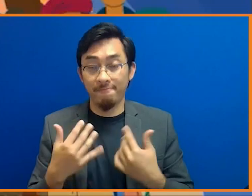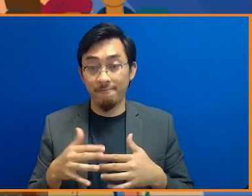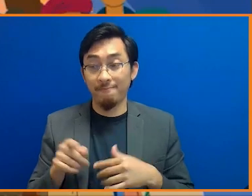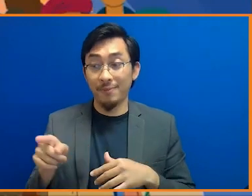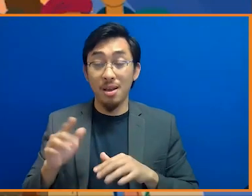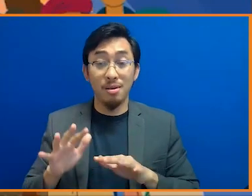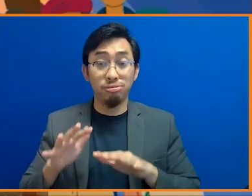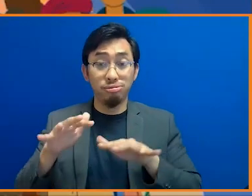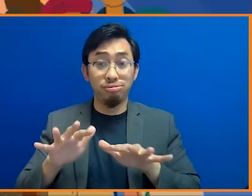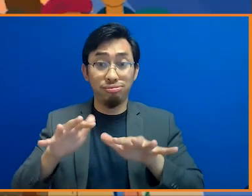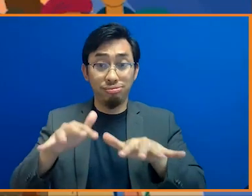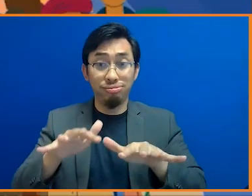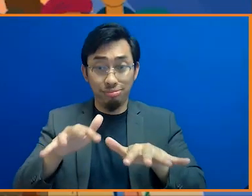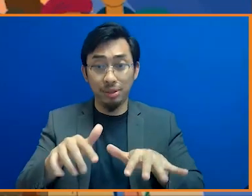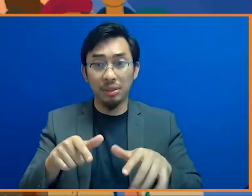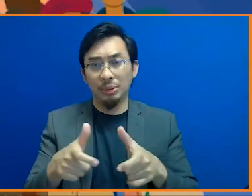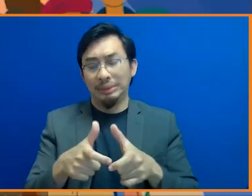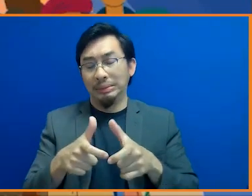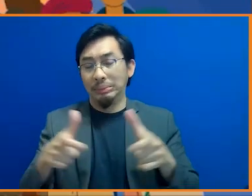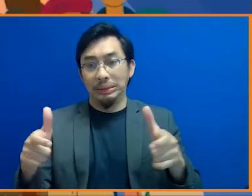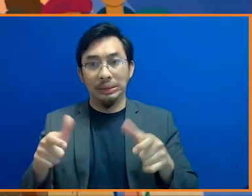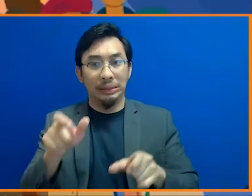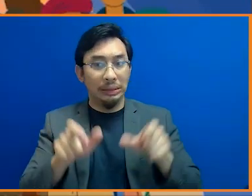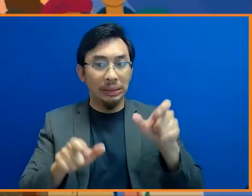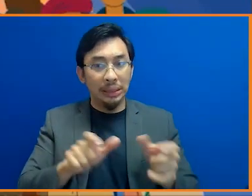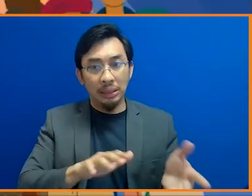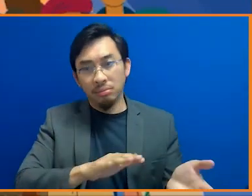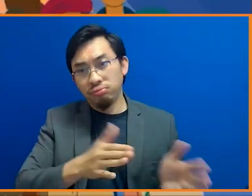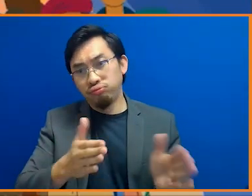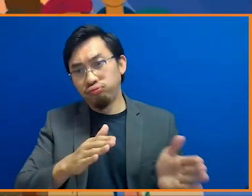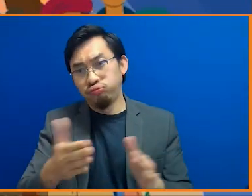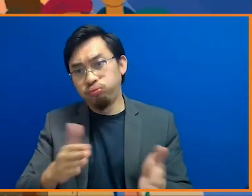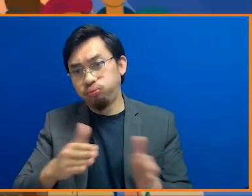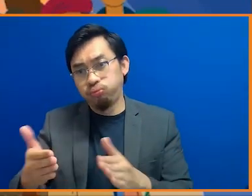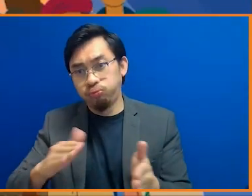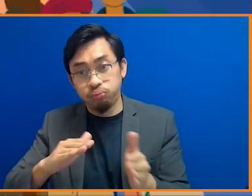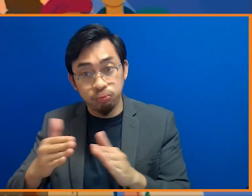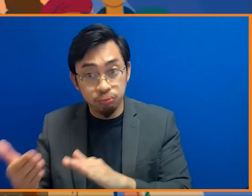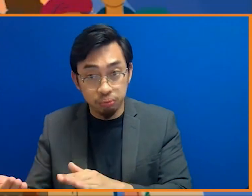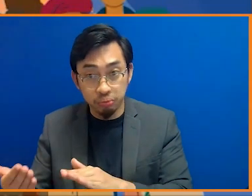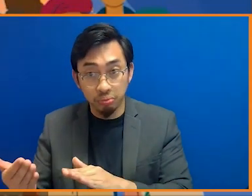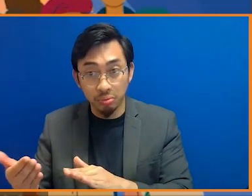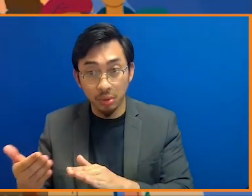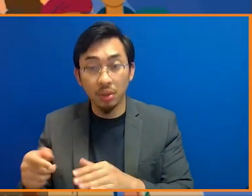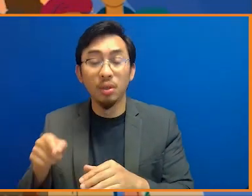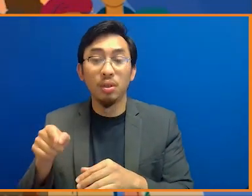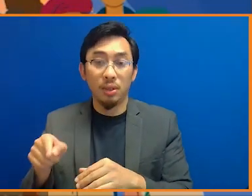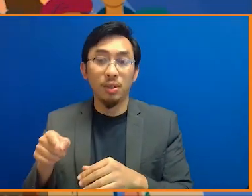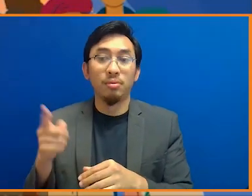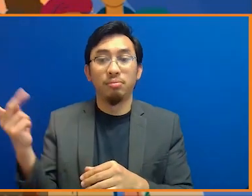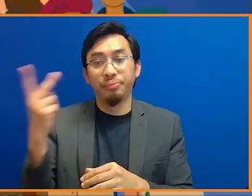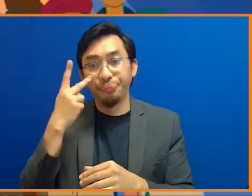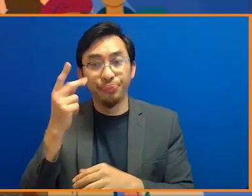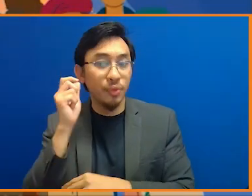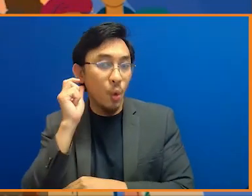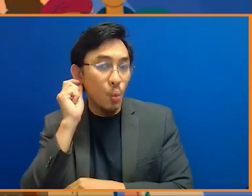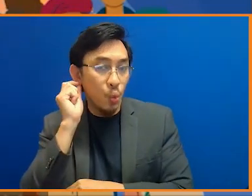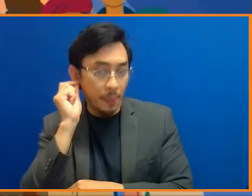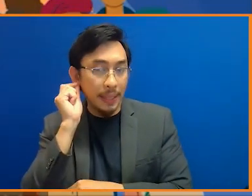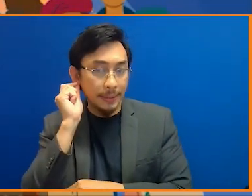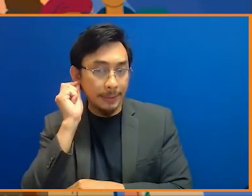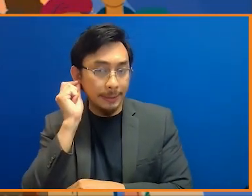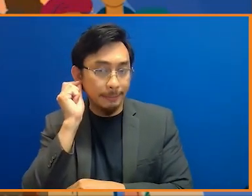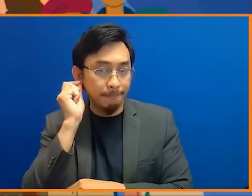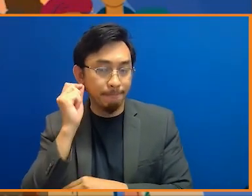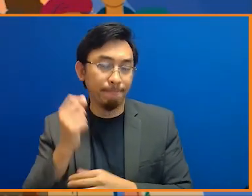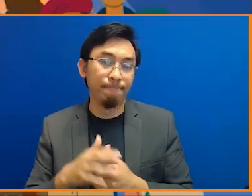for the victims of tsunami. Big number of human casualties were recorded